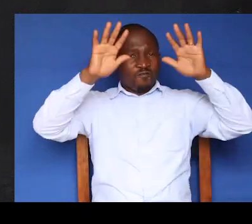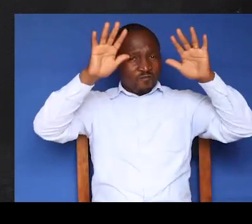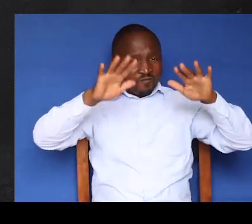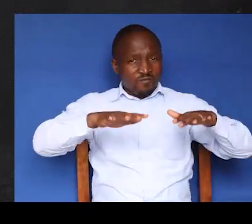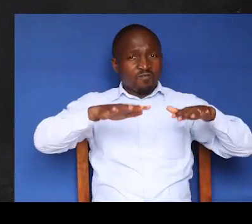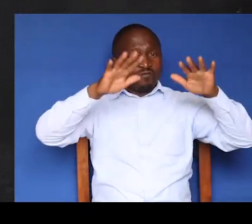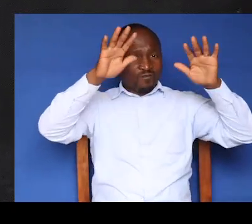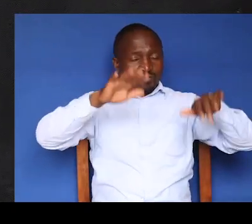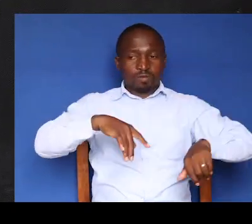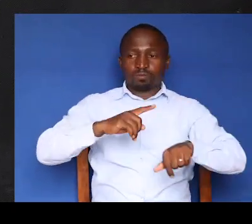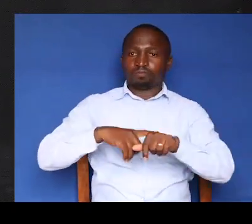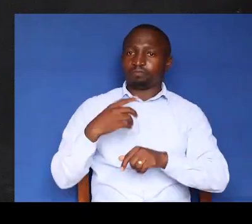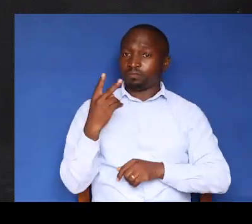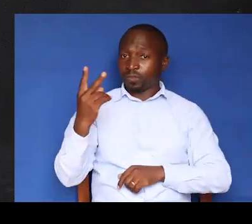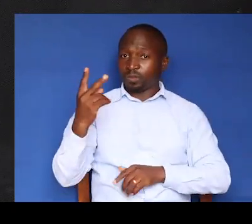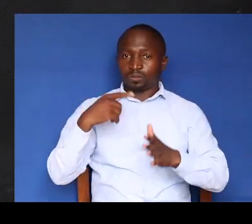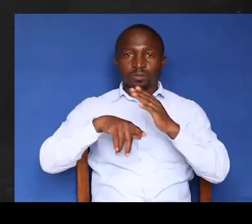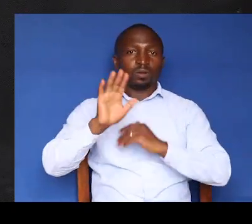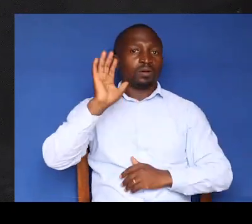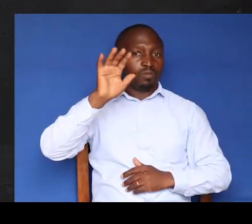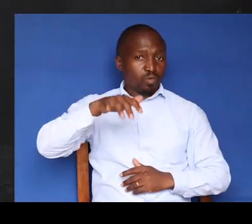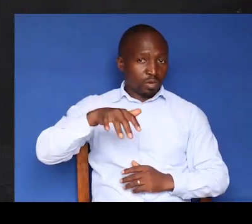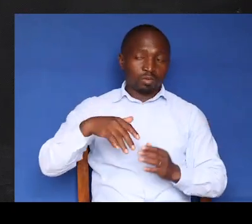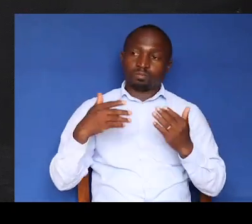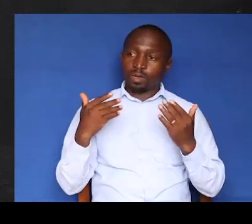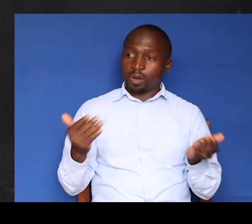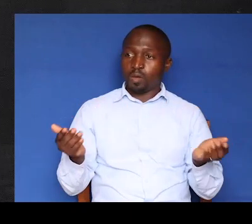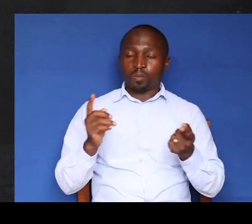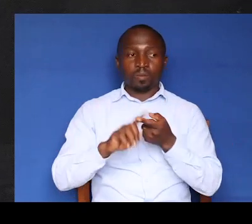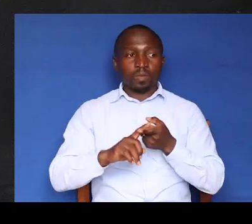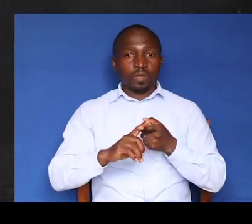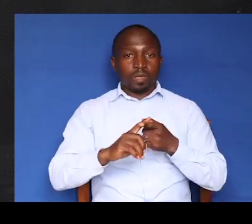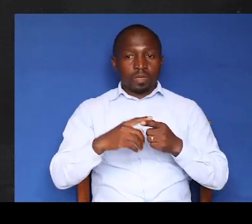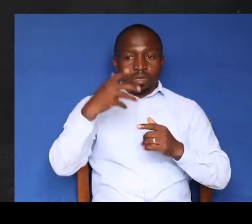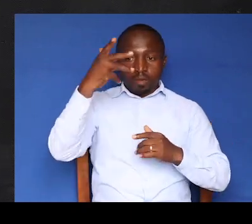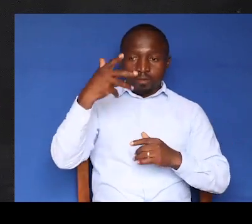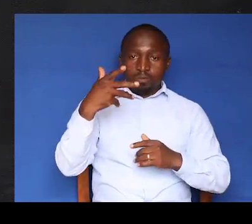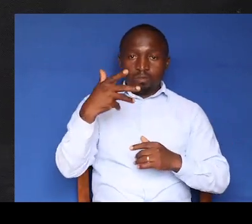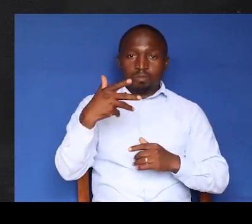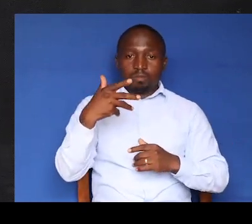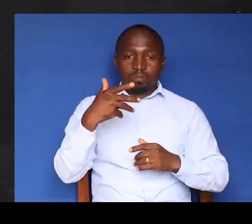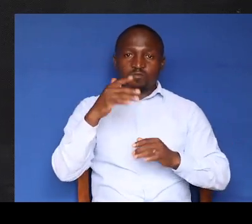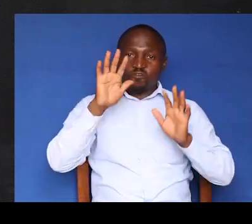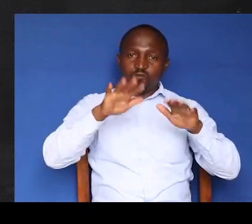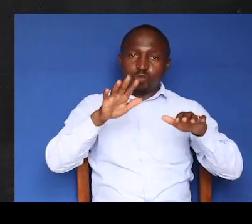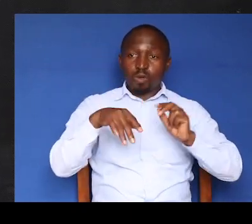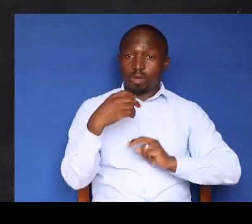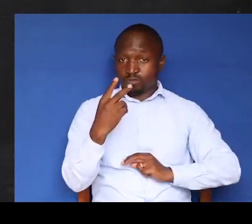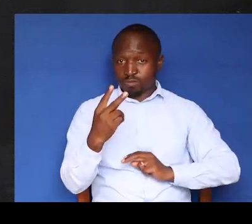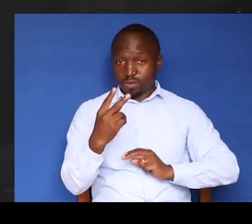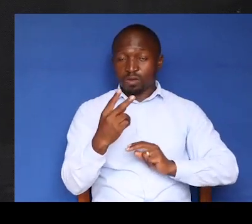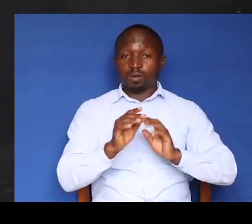in 2 periods within a year. Therefore, the two maxima peaks of rains make rivers